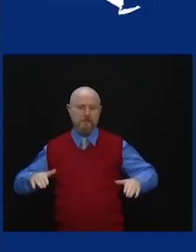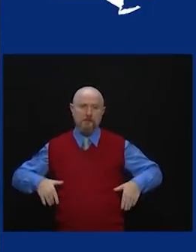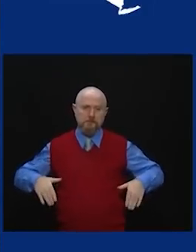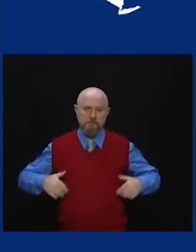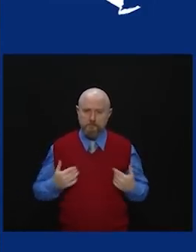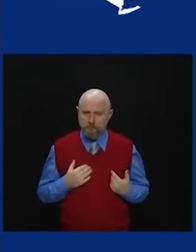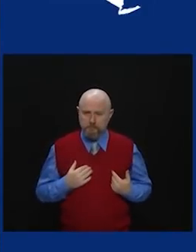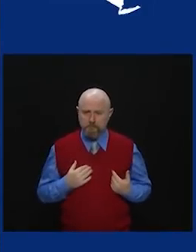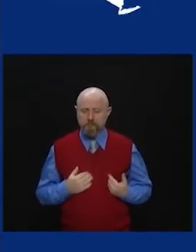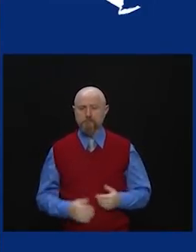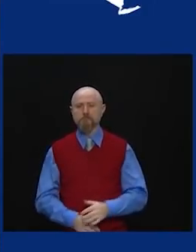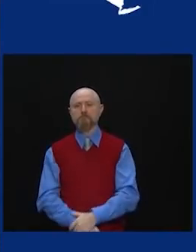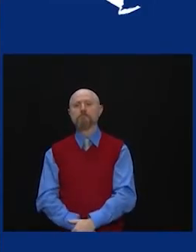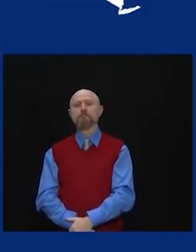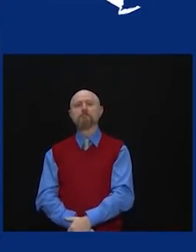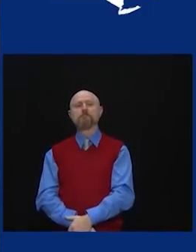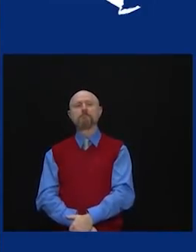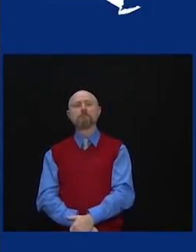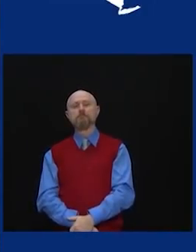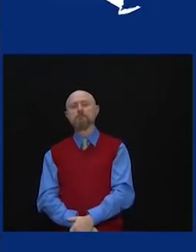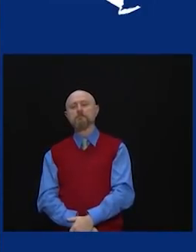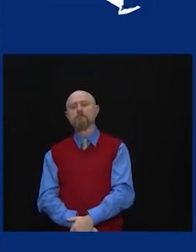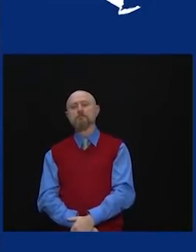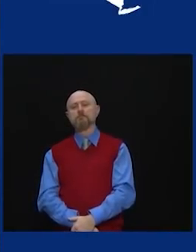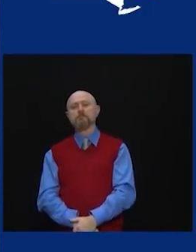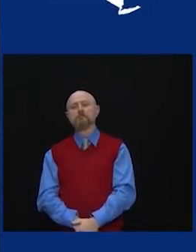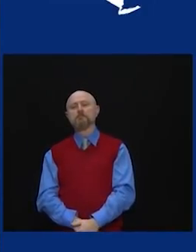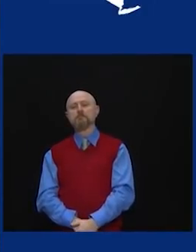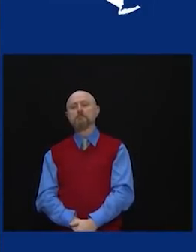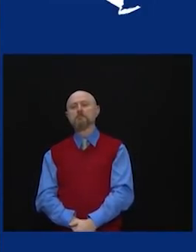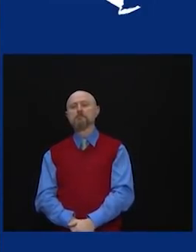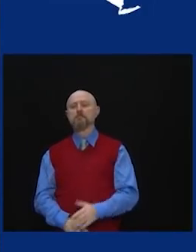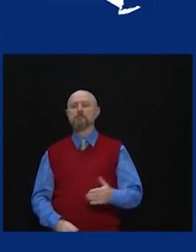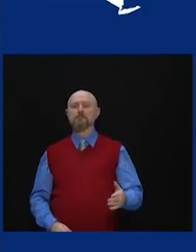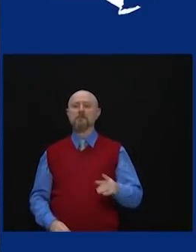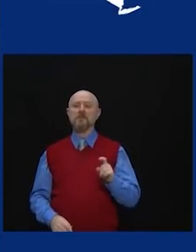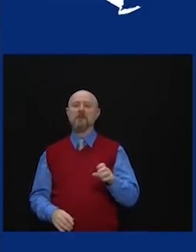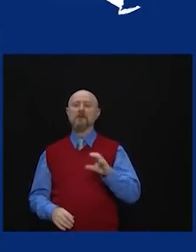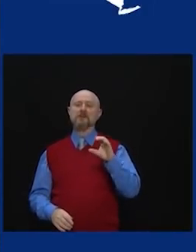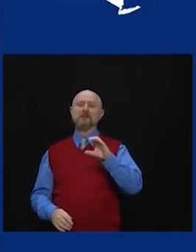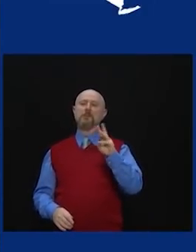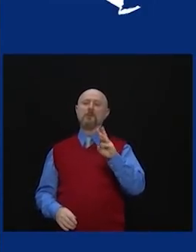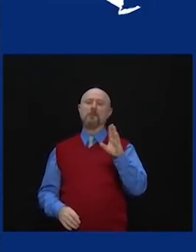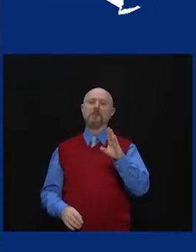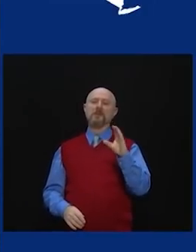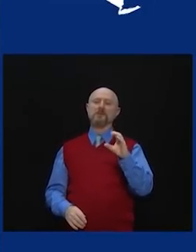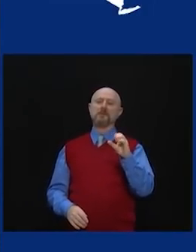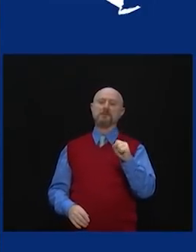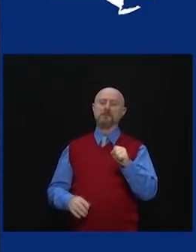Thank you, Governor. Your next question comes from Peter Haskell at WCBS Radio. Peter, your mic is open.